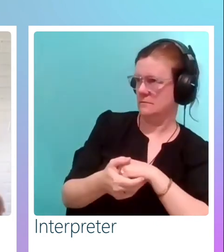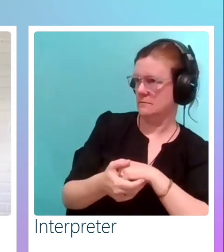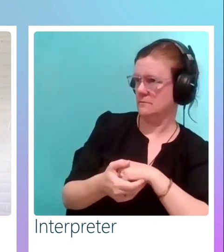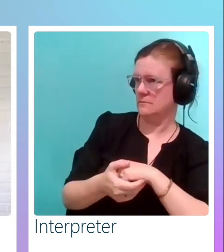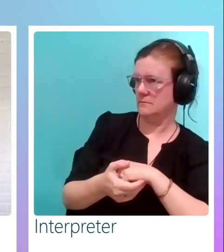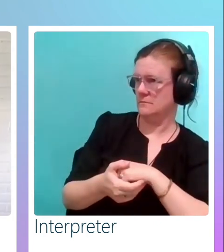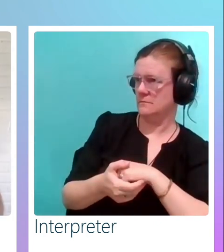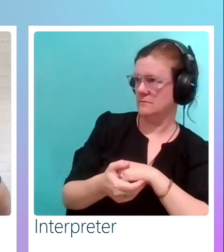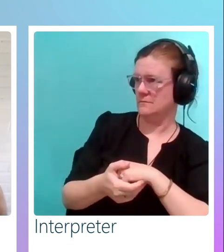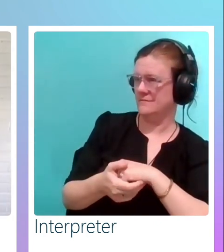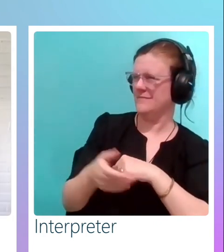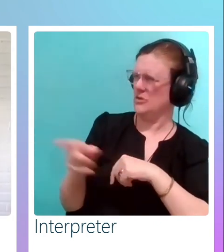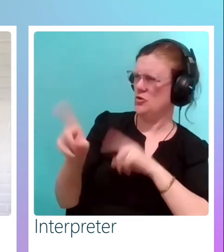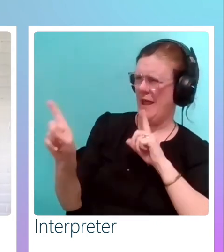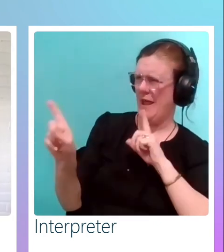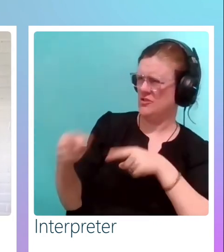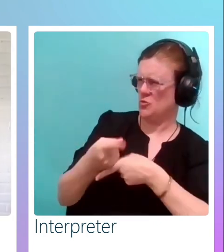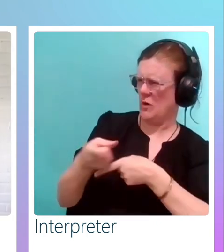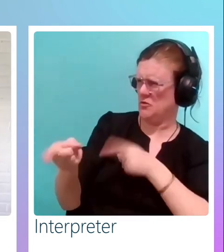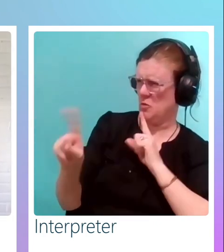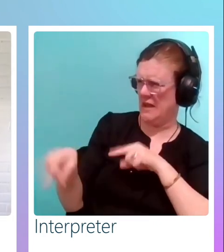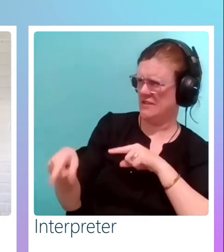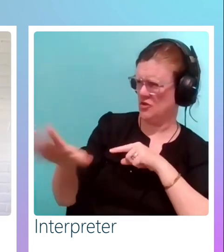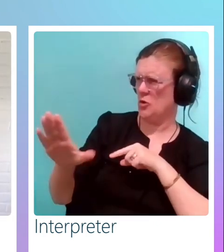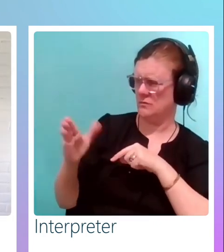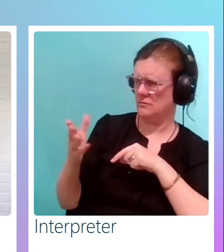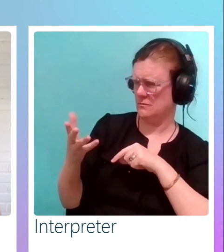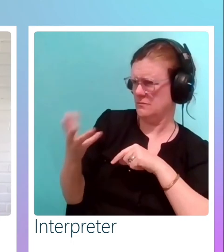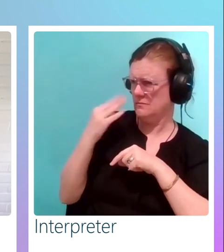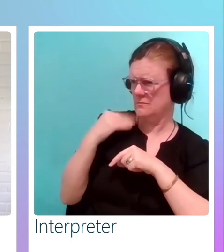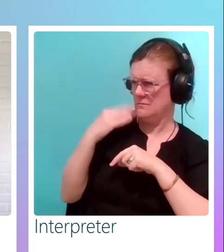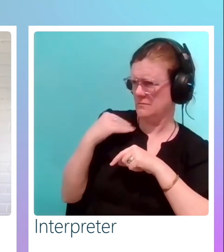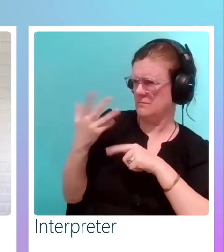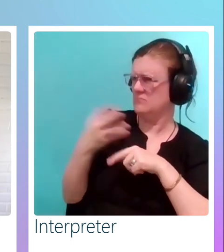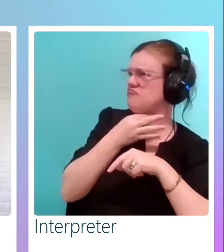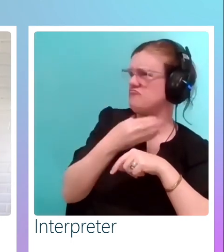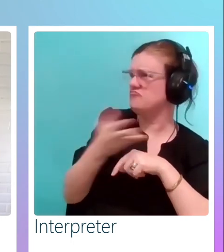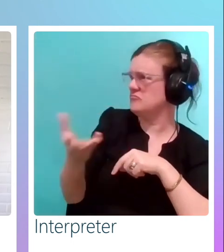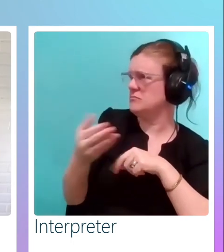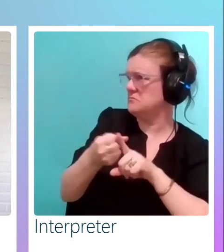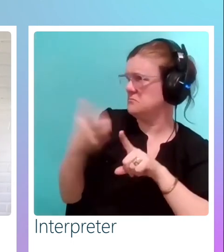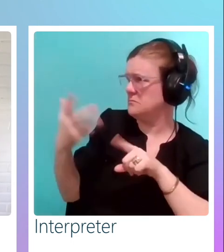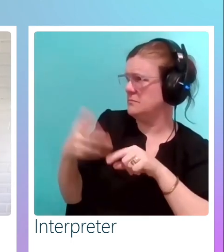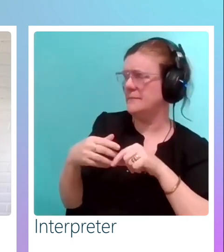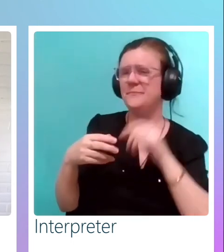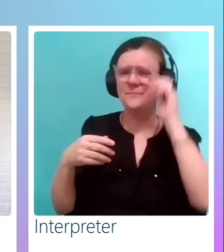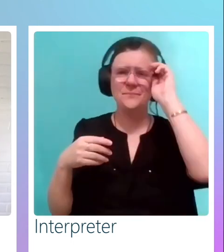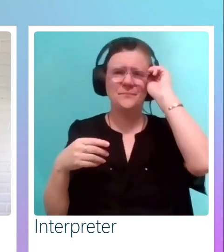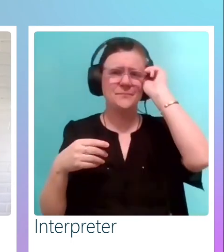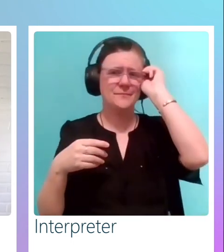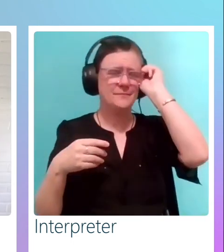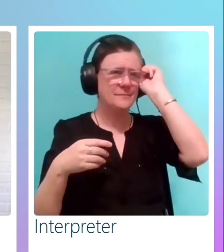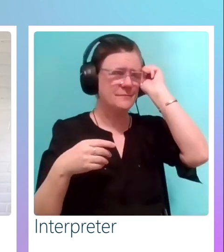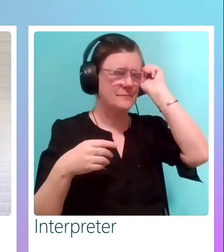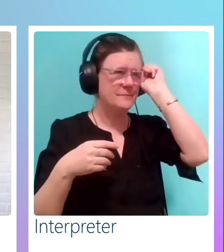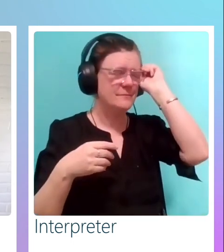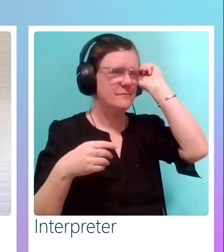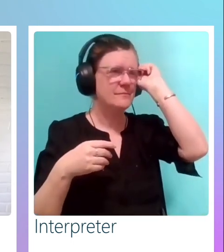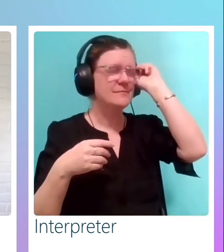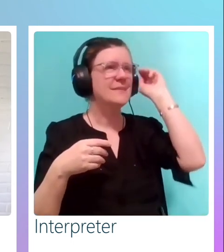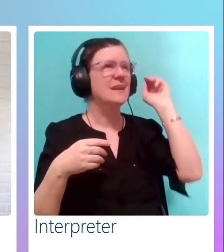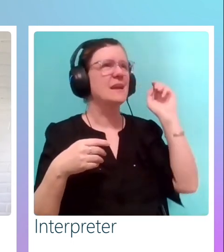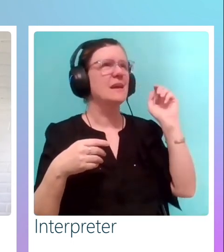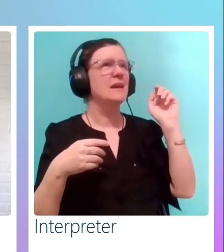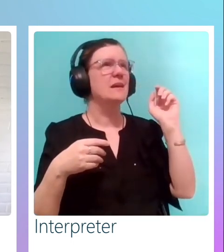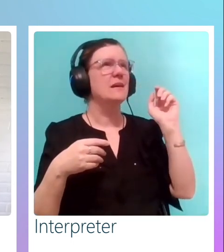So I think you kind of answered that in your presentation, but interested to hear more. Yeah, not specifically. I think that's important